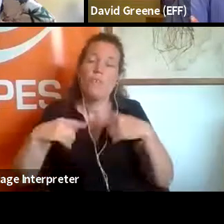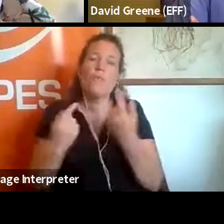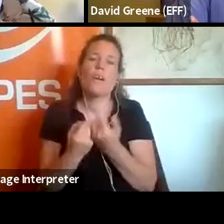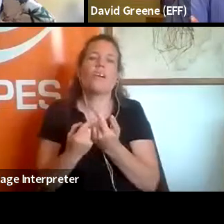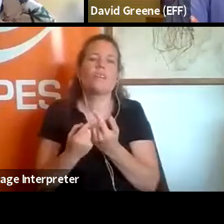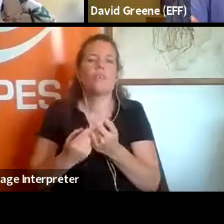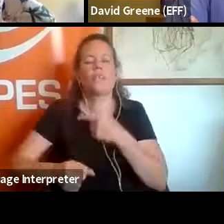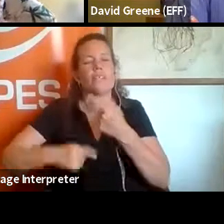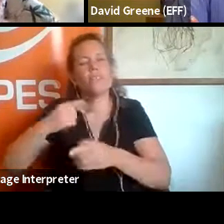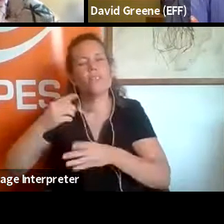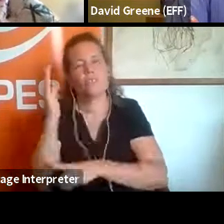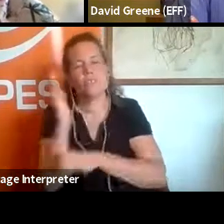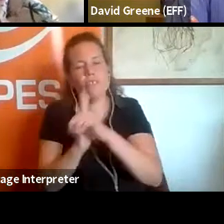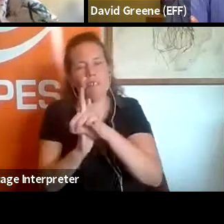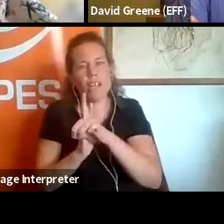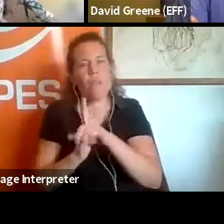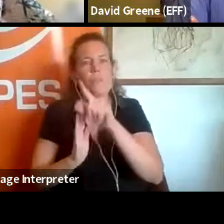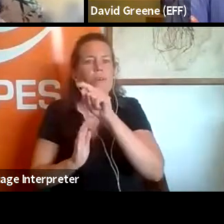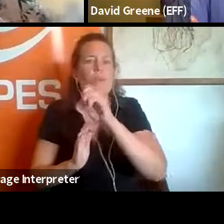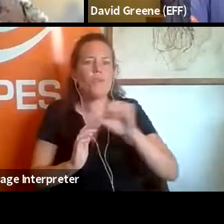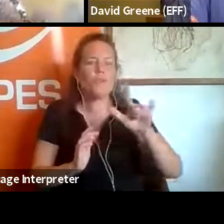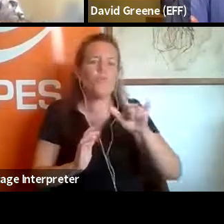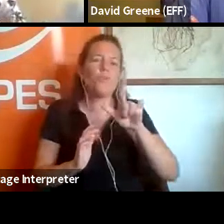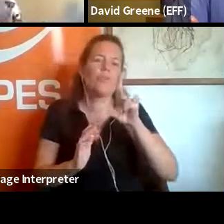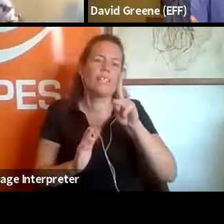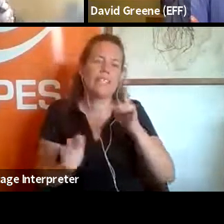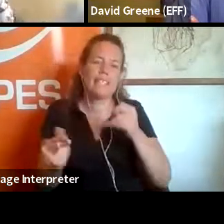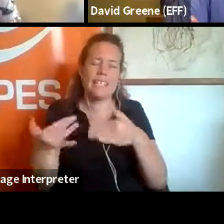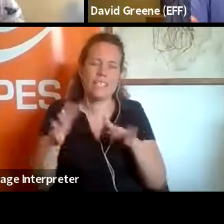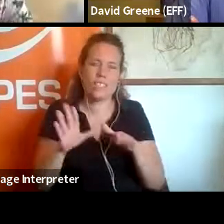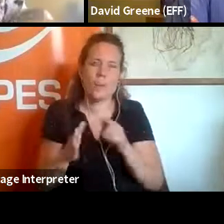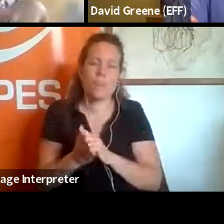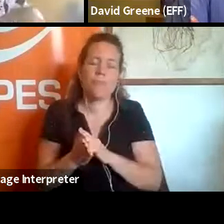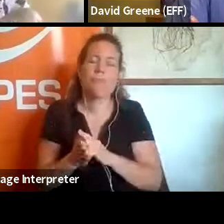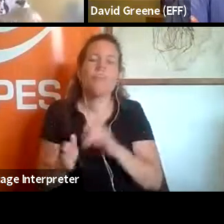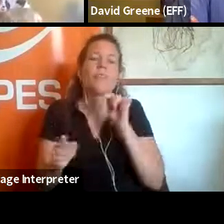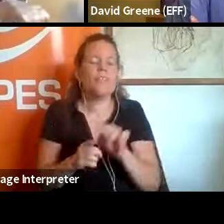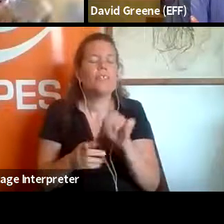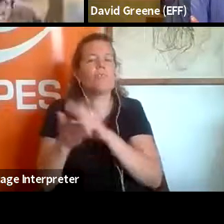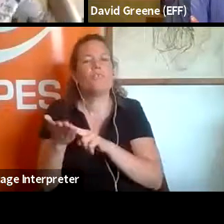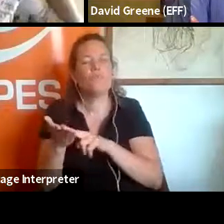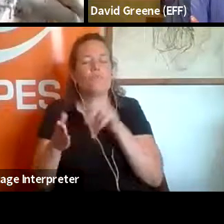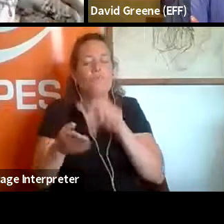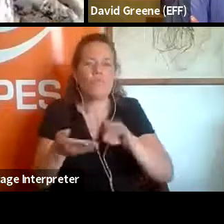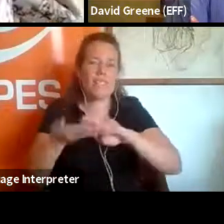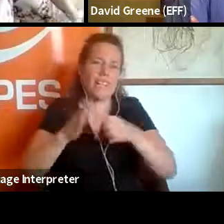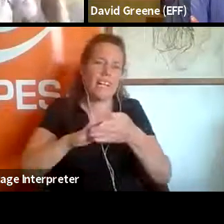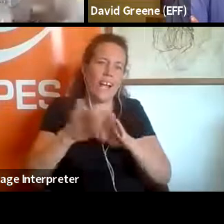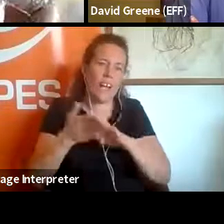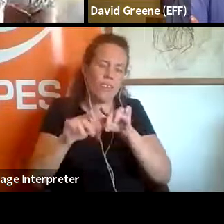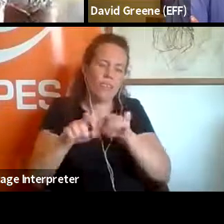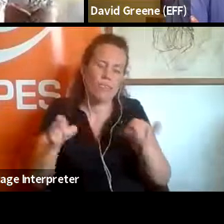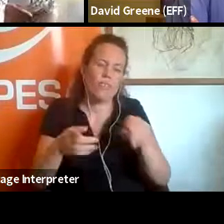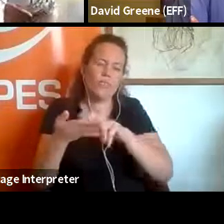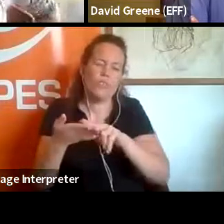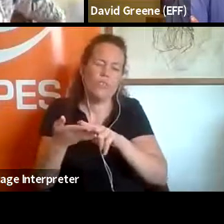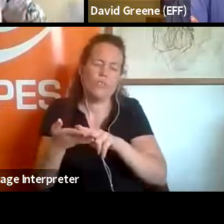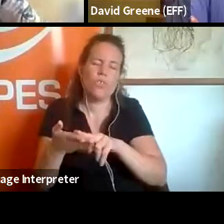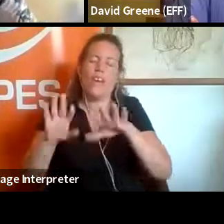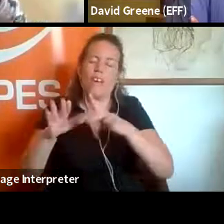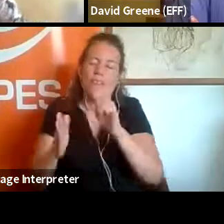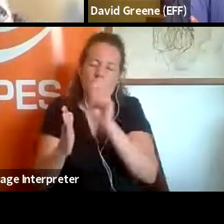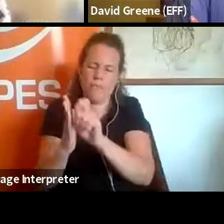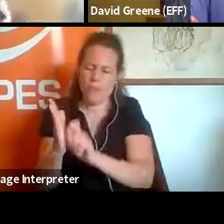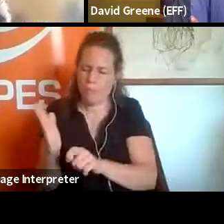toolkits. They will provide practical information and advice to key stakeholders on how the report can be used and how